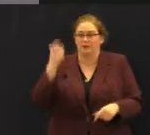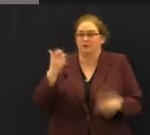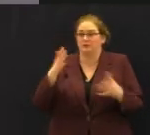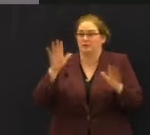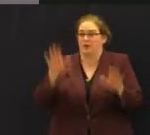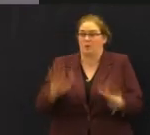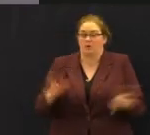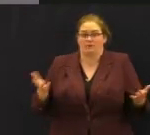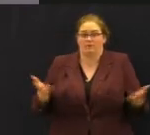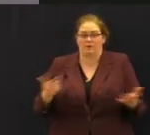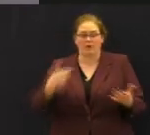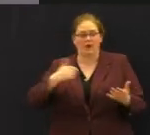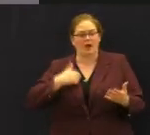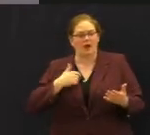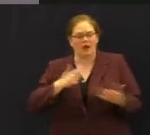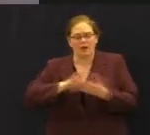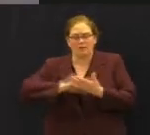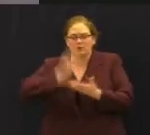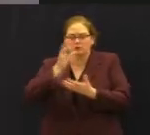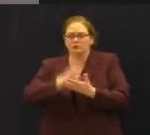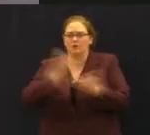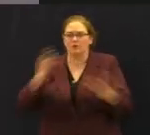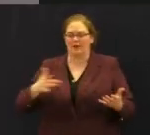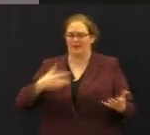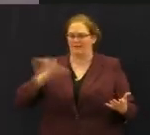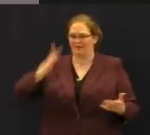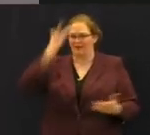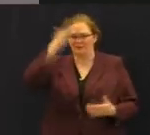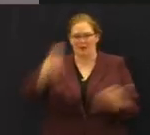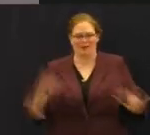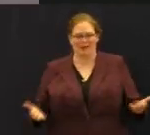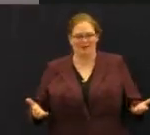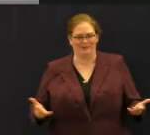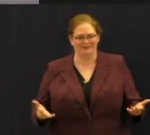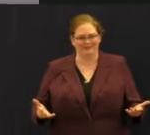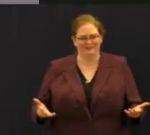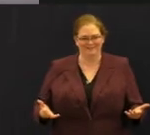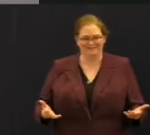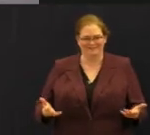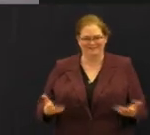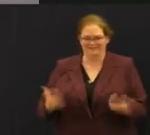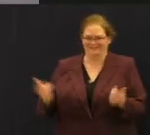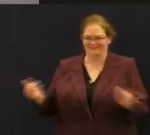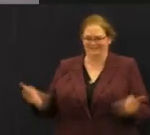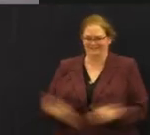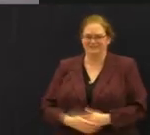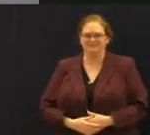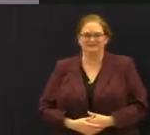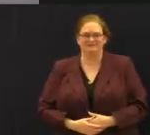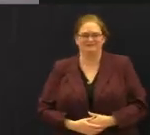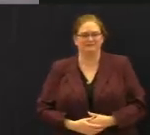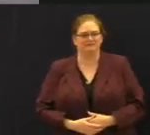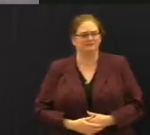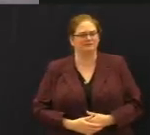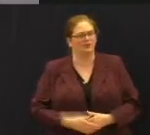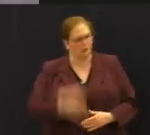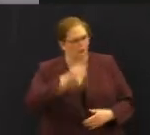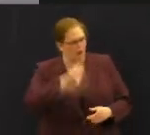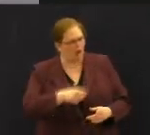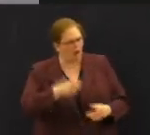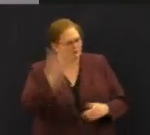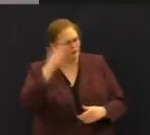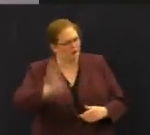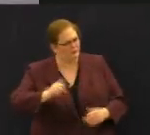wonderful. I've learned so much. I feel like I'm smart now. You are indeed. That's